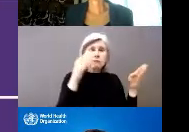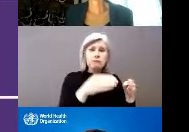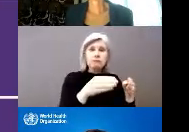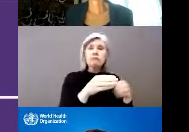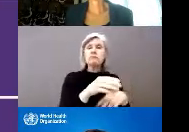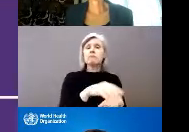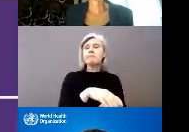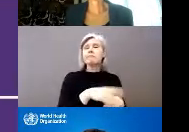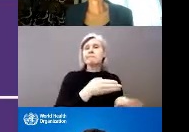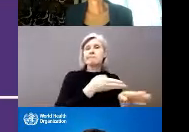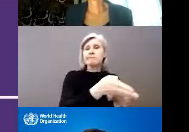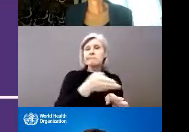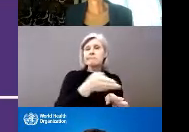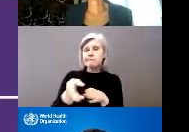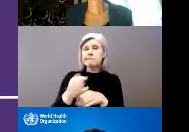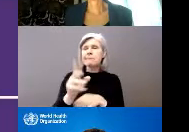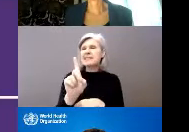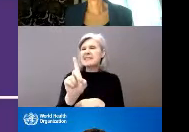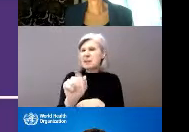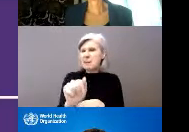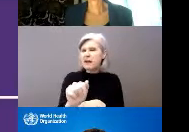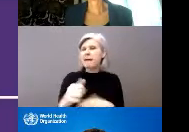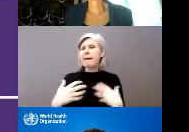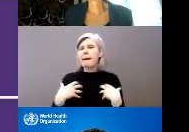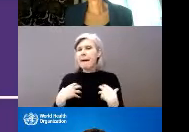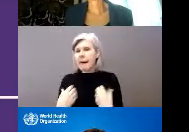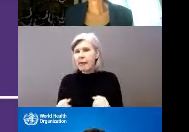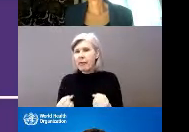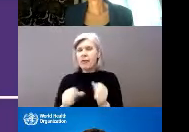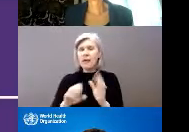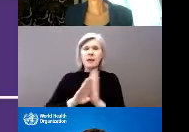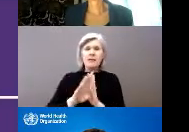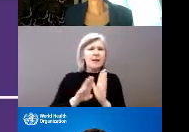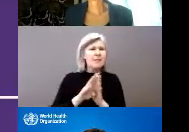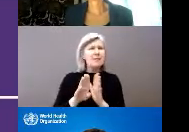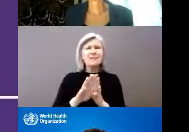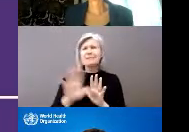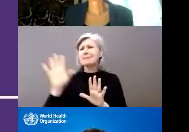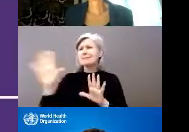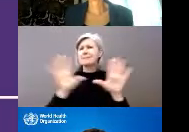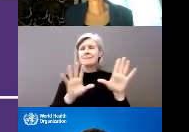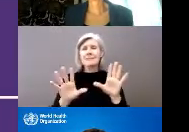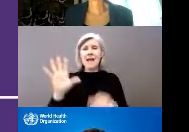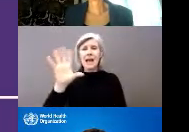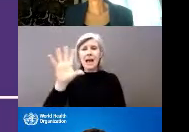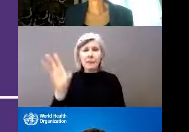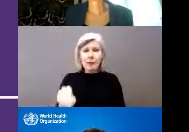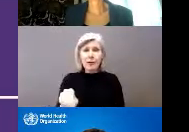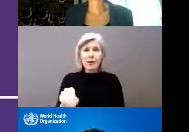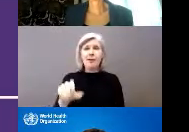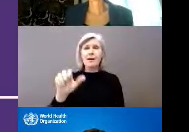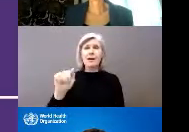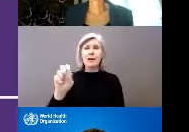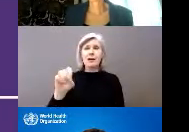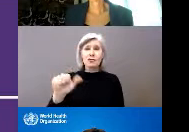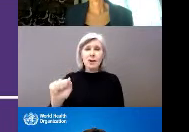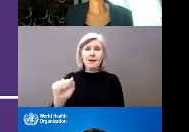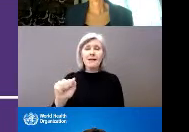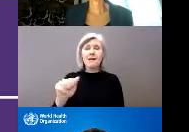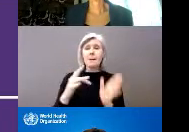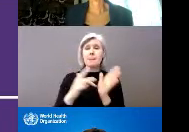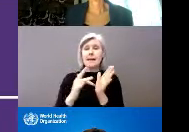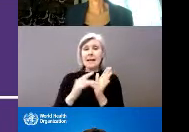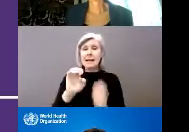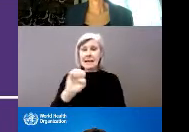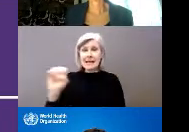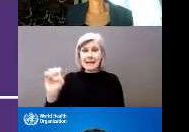health, and development in many continents, including Africa, Europe, Asia, Middle East, and Western Pacific. Elena is the unit